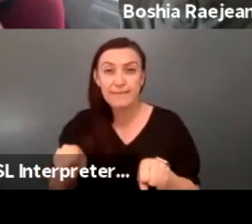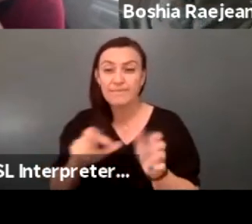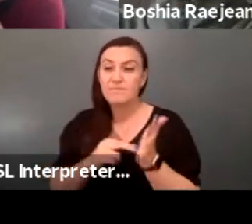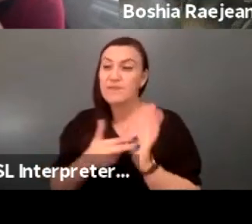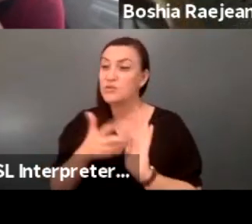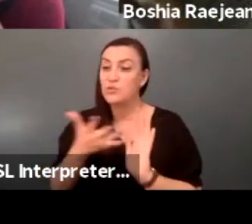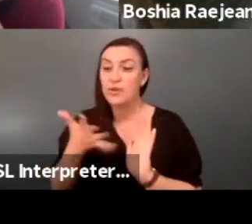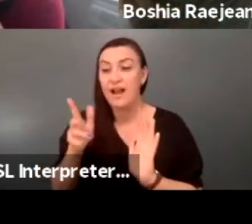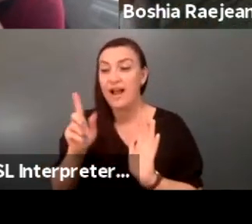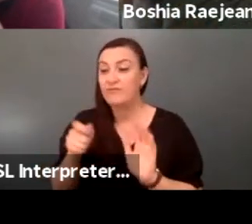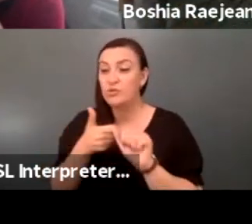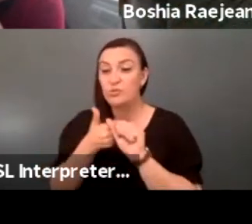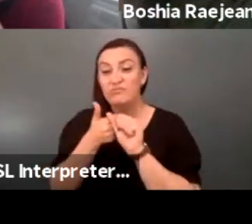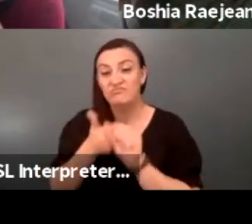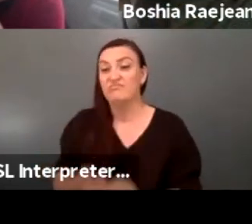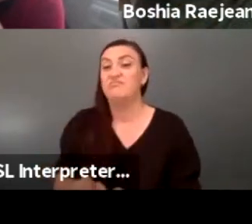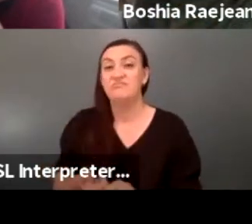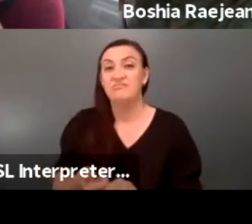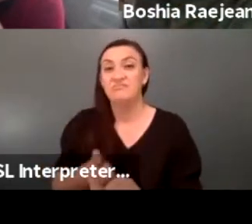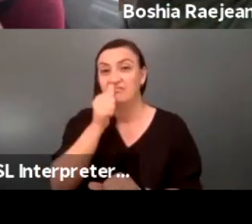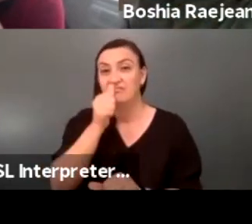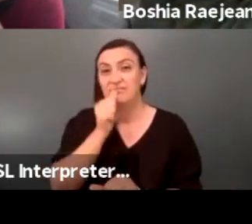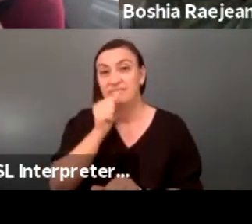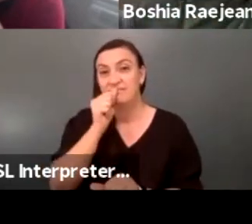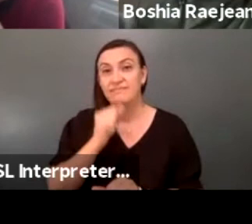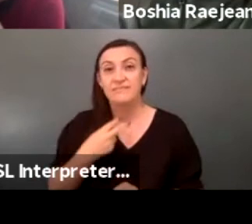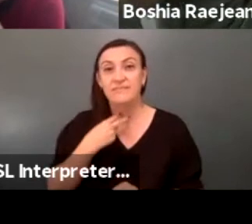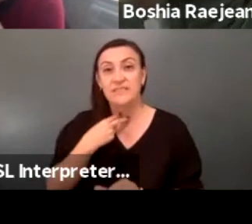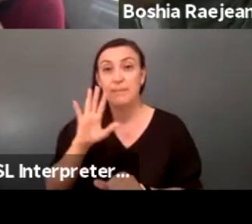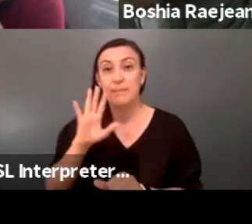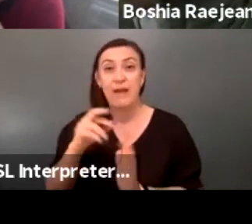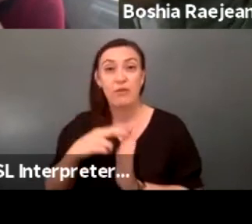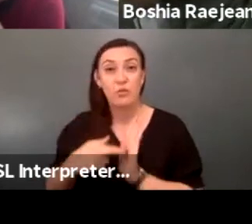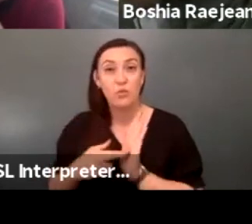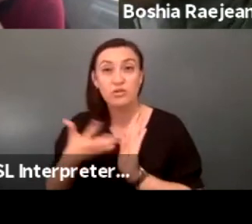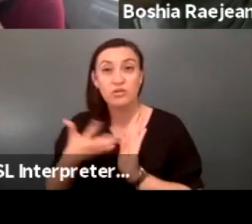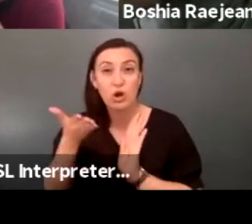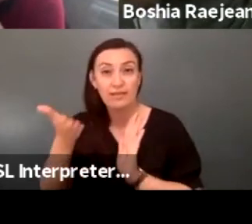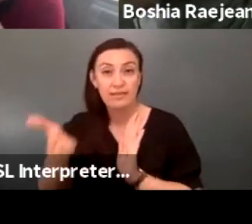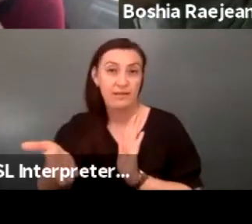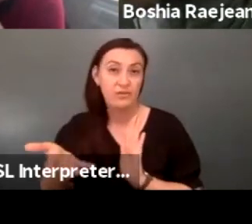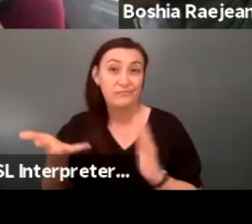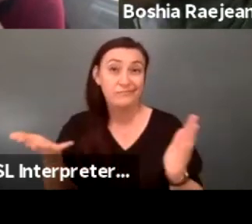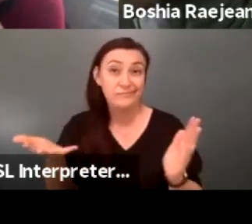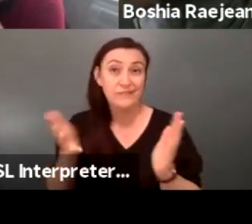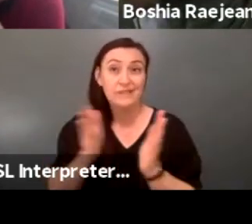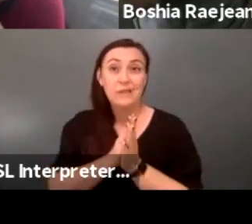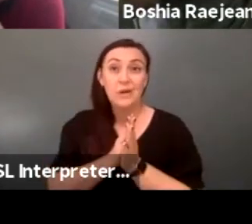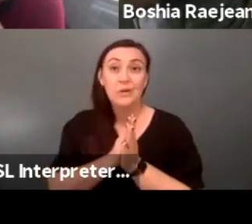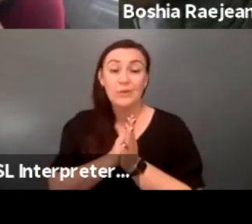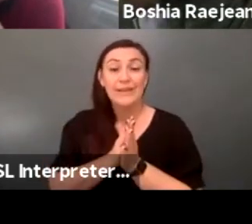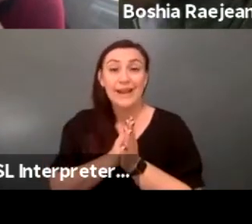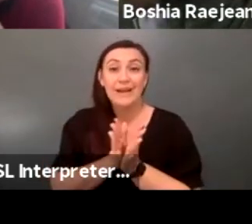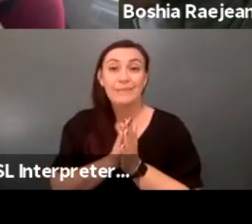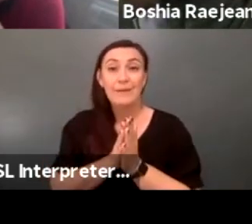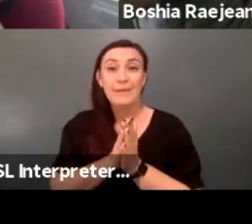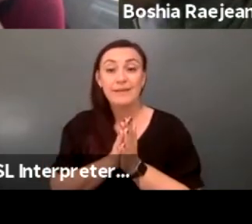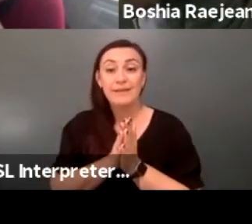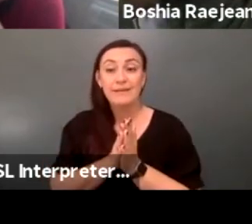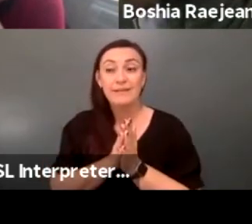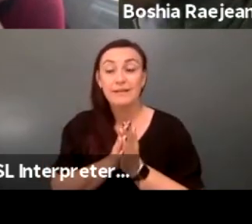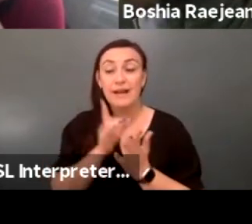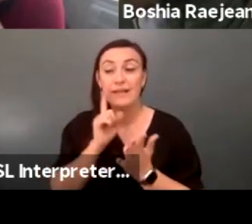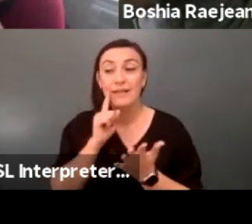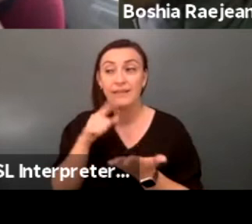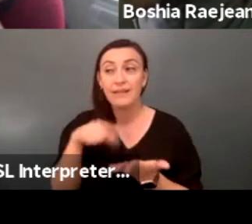seems like you have to abide by the rules that are already existing. So I mean, I think that